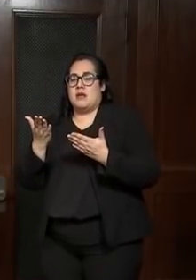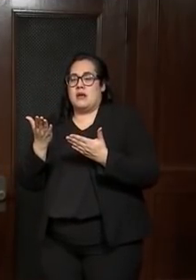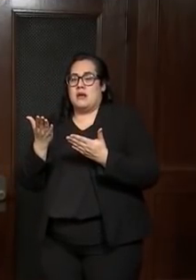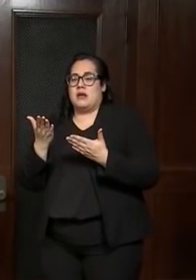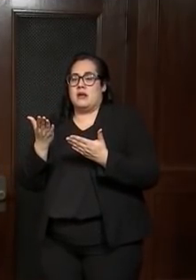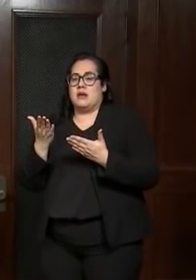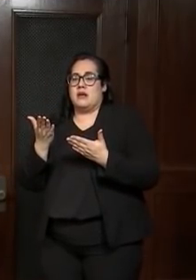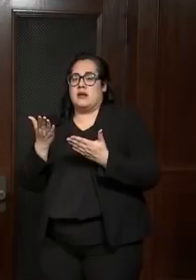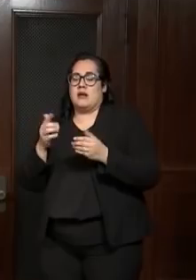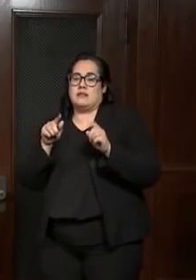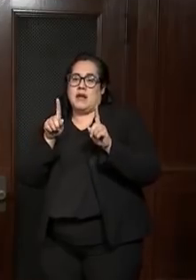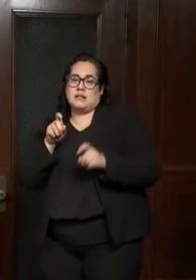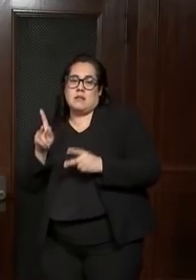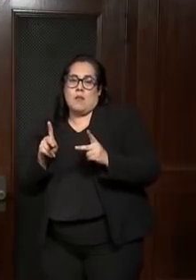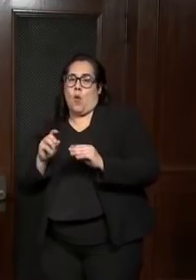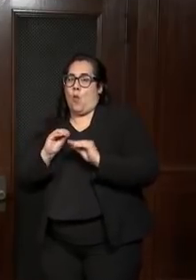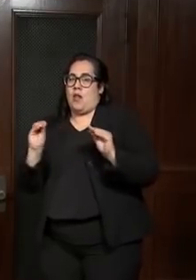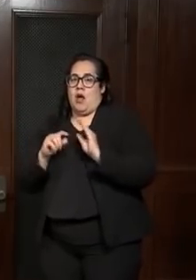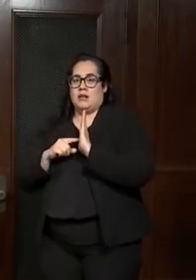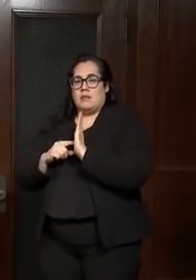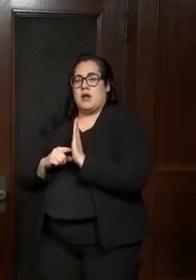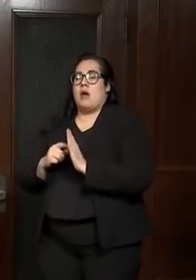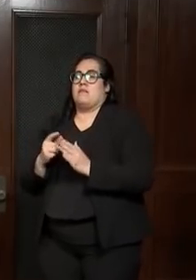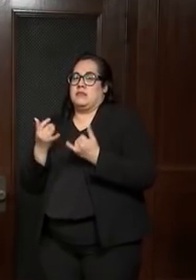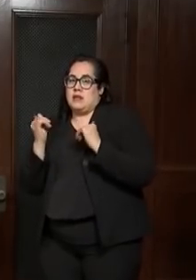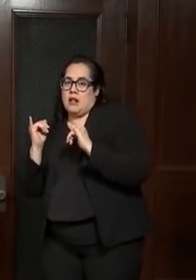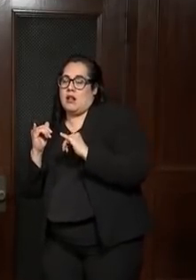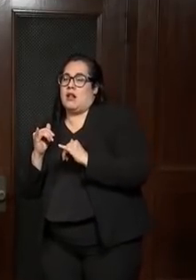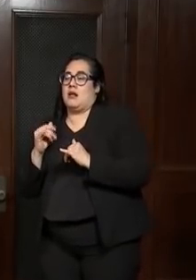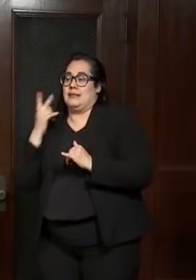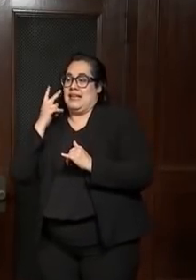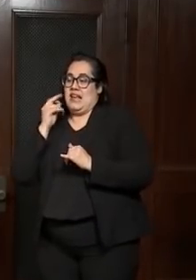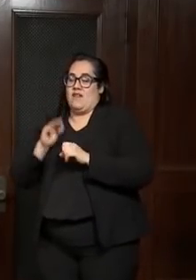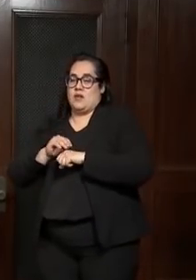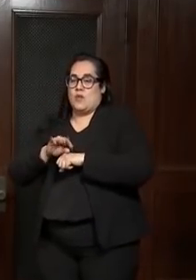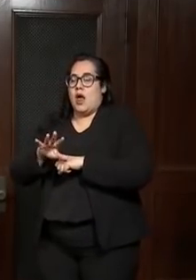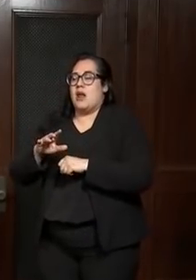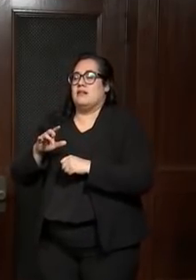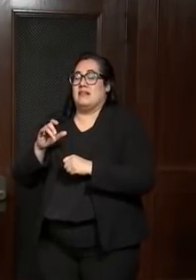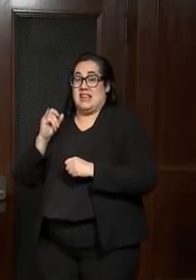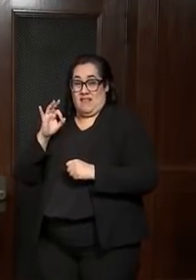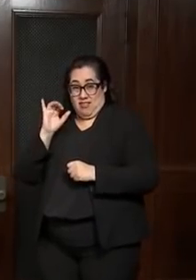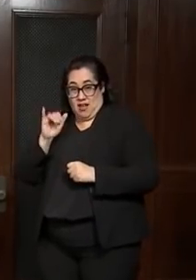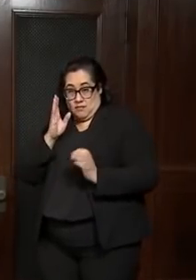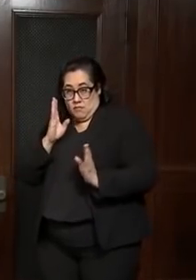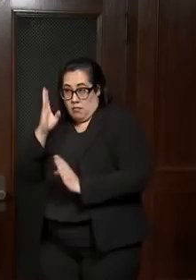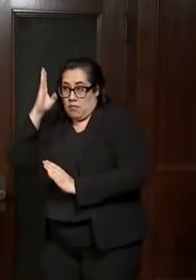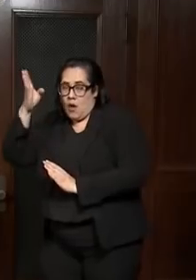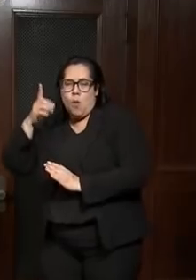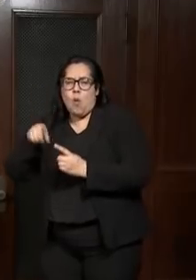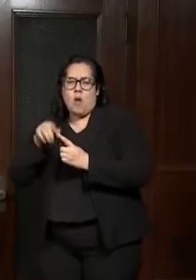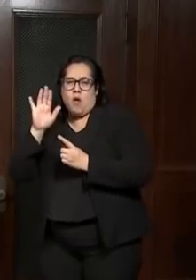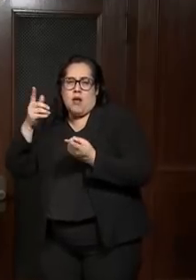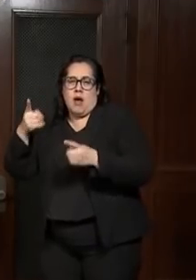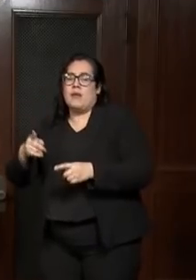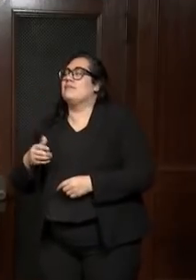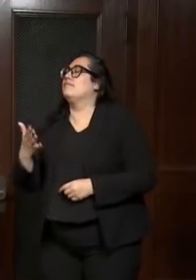we're testing asymptomatic people to find silent spreaders? And if so, when might that happen? Thank you. Thank you.